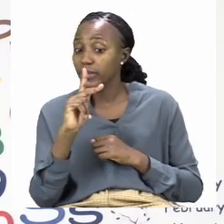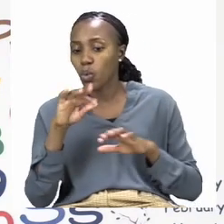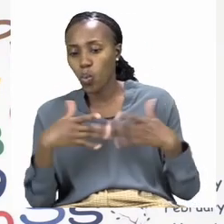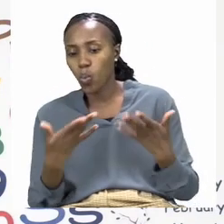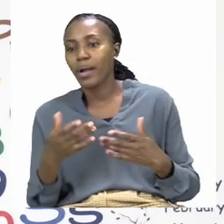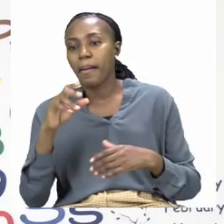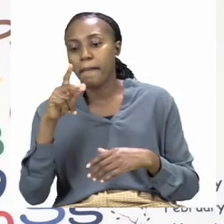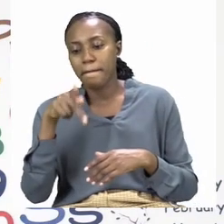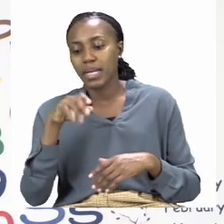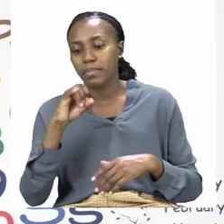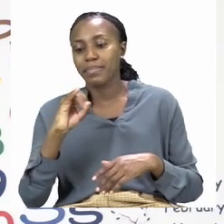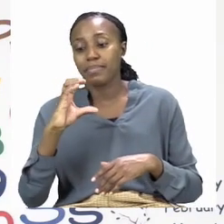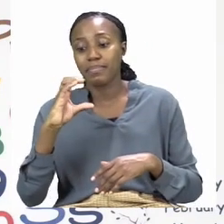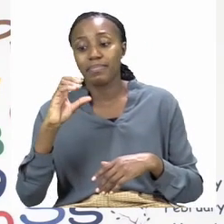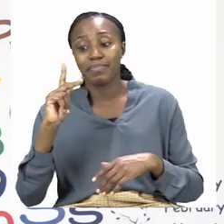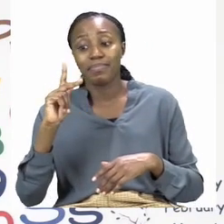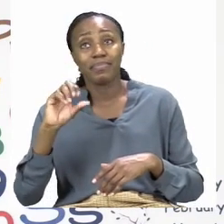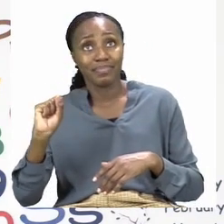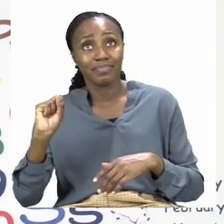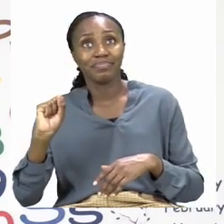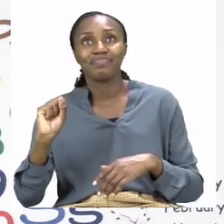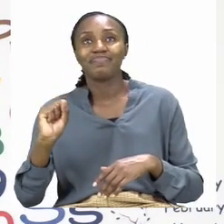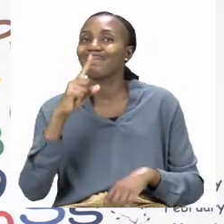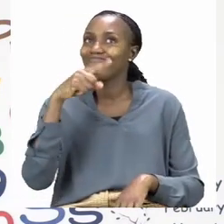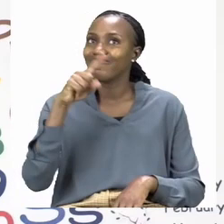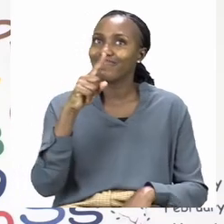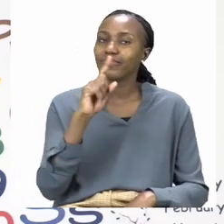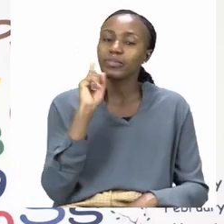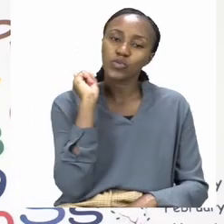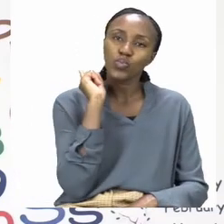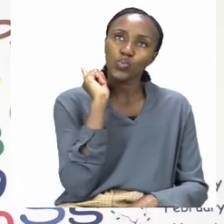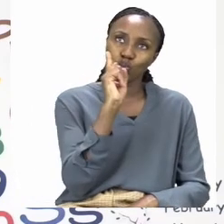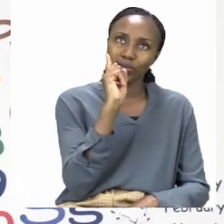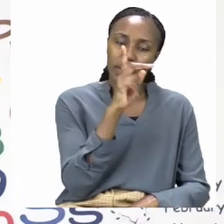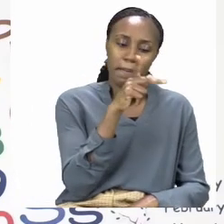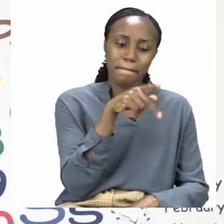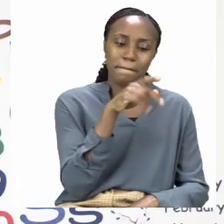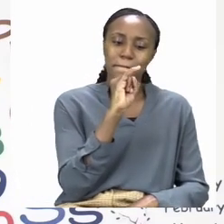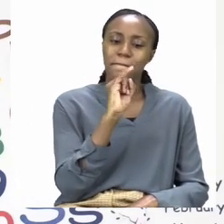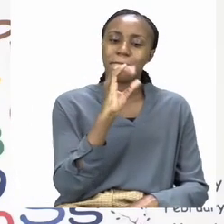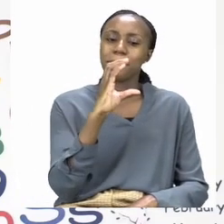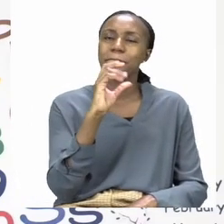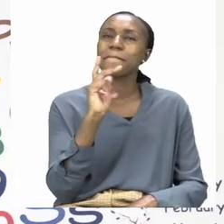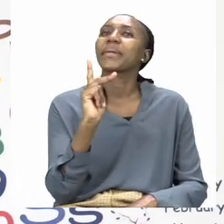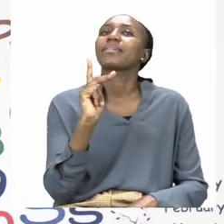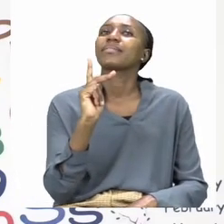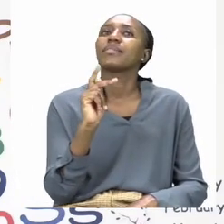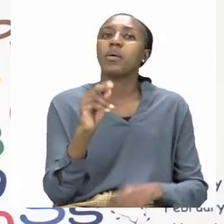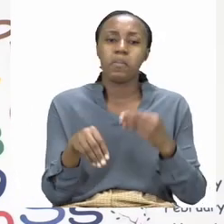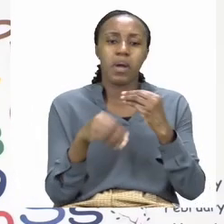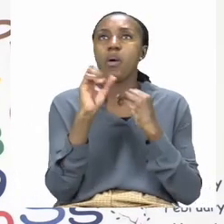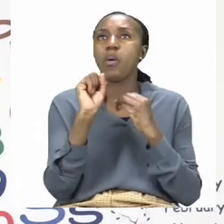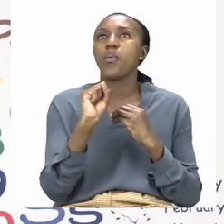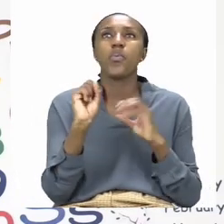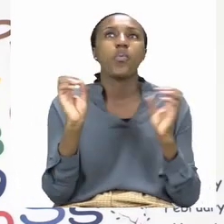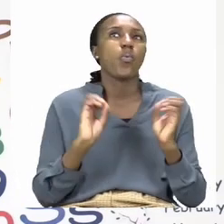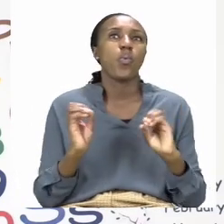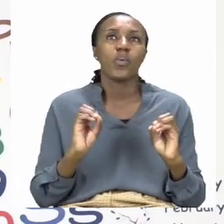circle? That's right, everyone. The first one that says